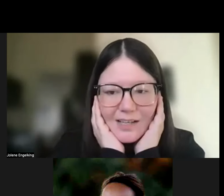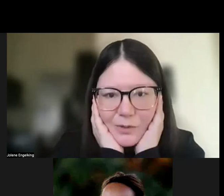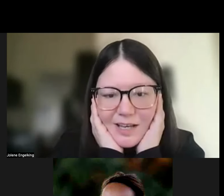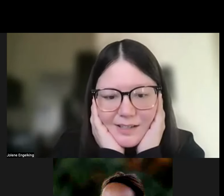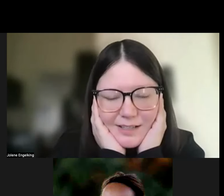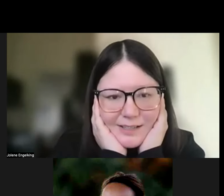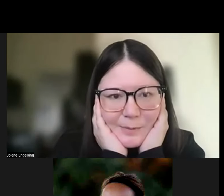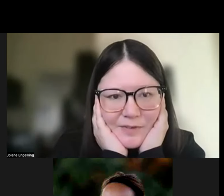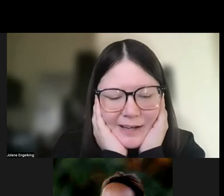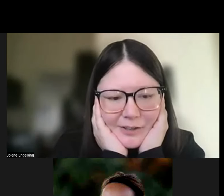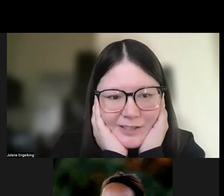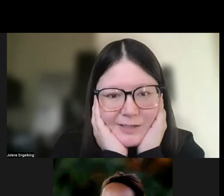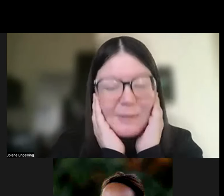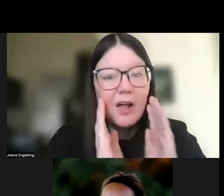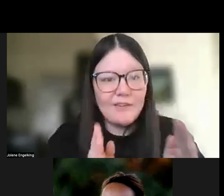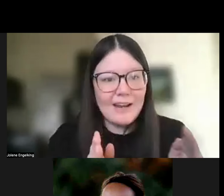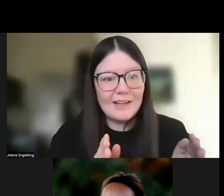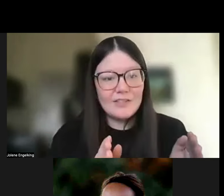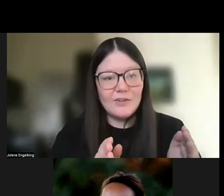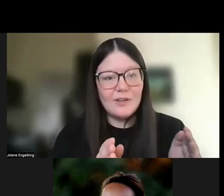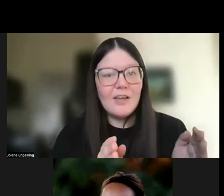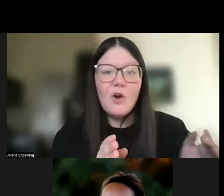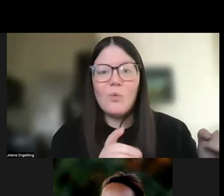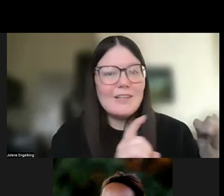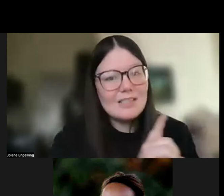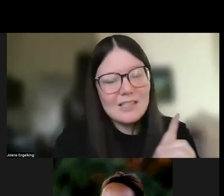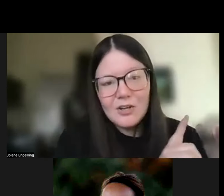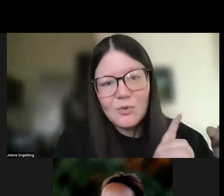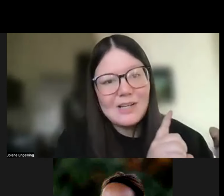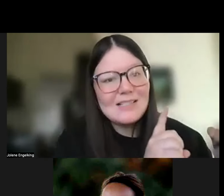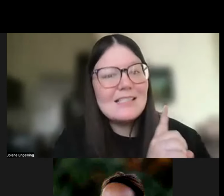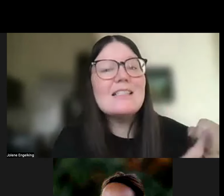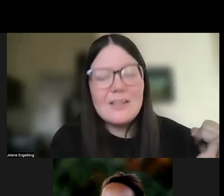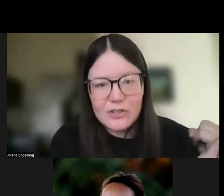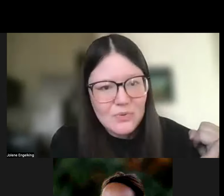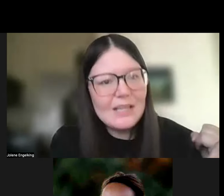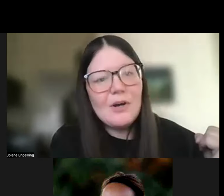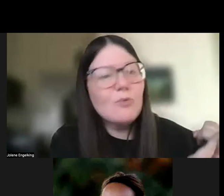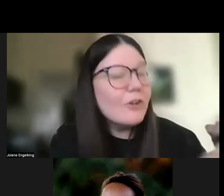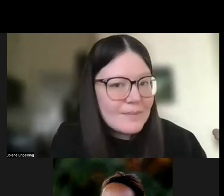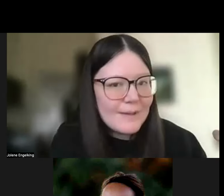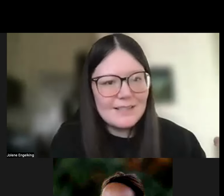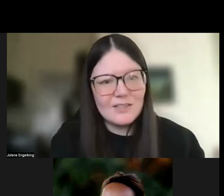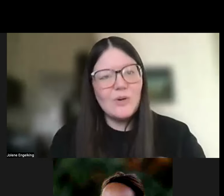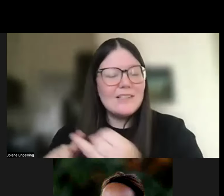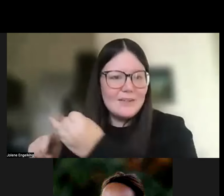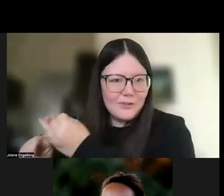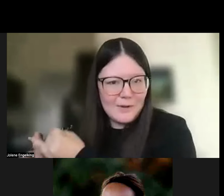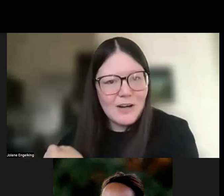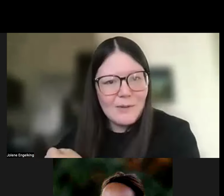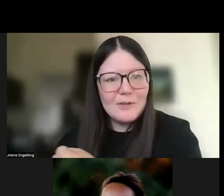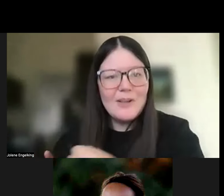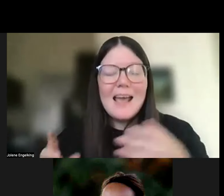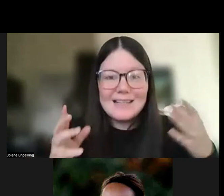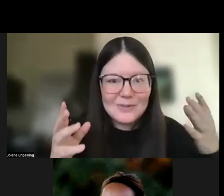challenges I think I've always had as like a TA provider is because people often ask, like, what is distinct or unique about rural spaces, or what is different